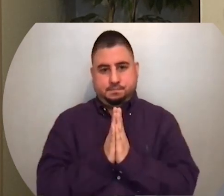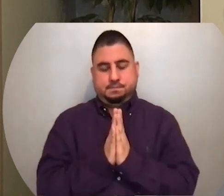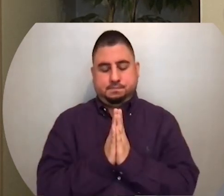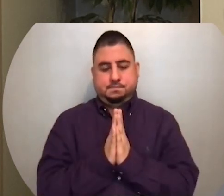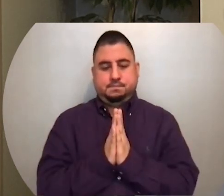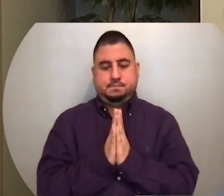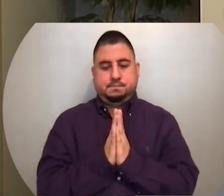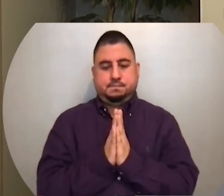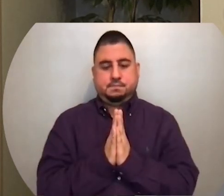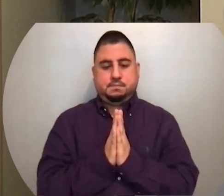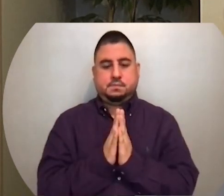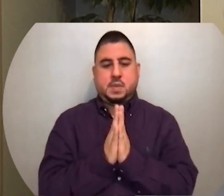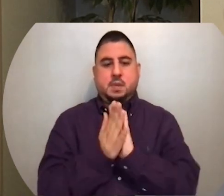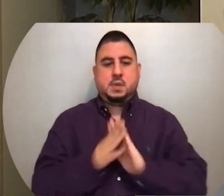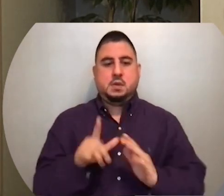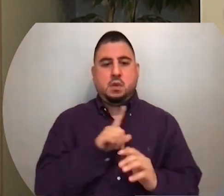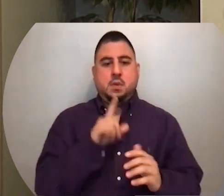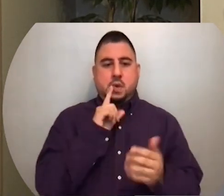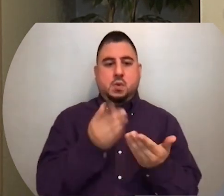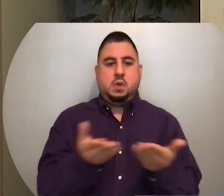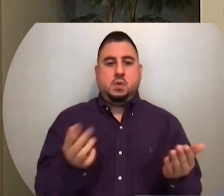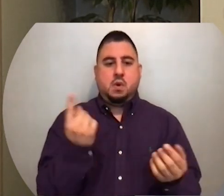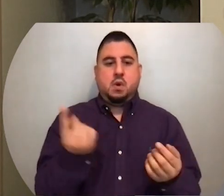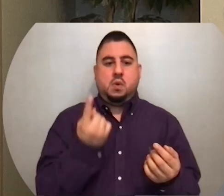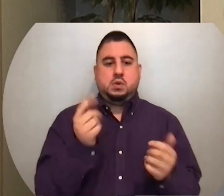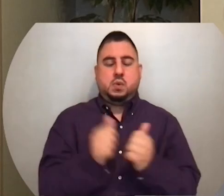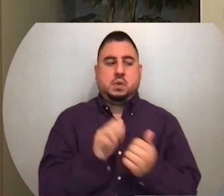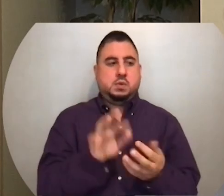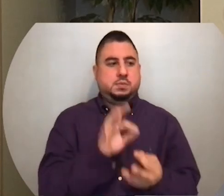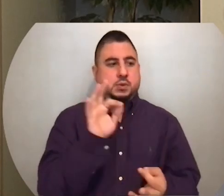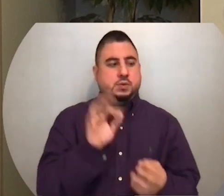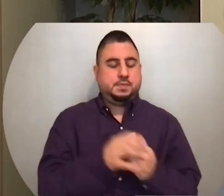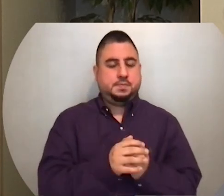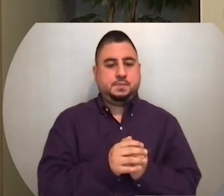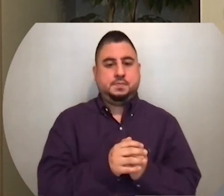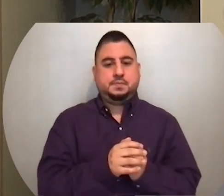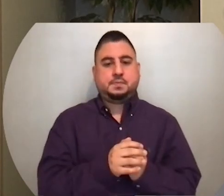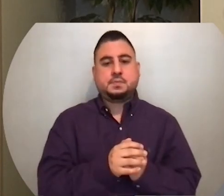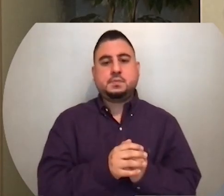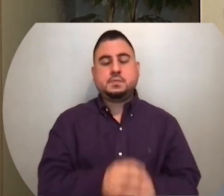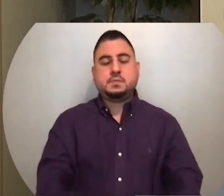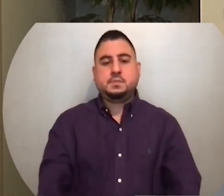Amen. And the peace of the Lord be with you always. And with your spirit.